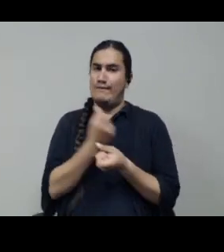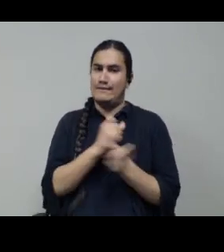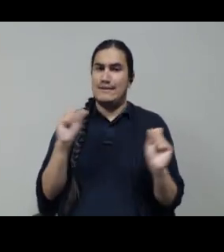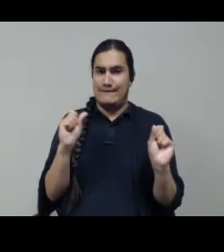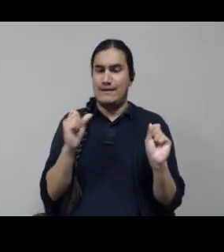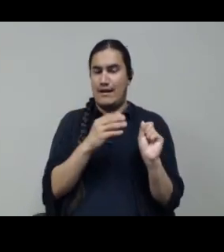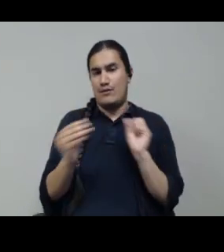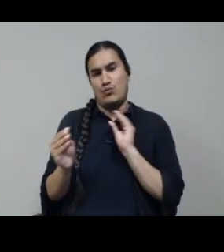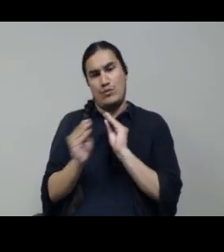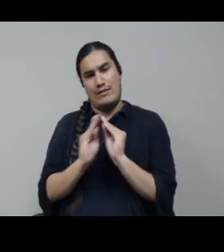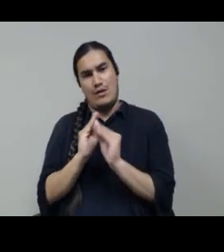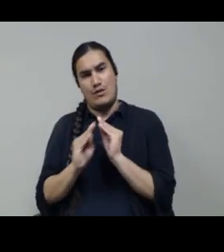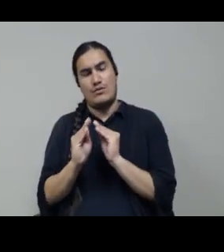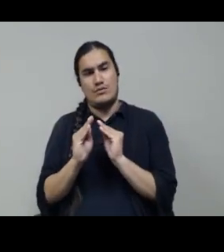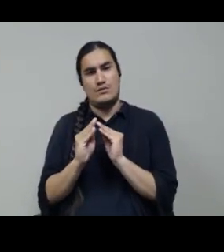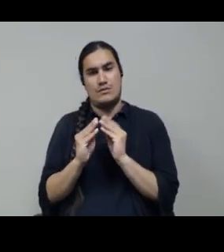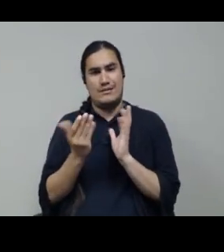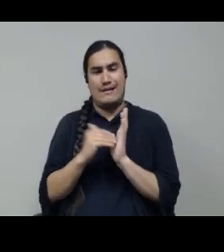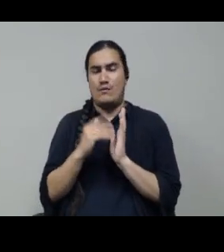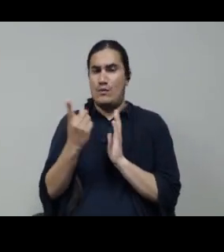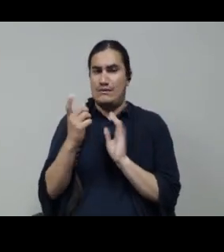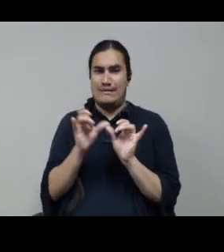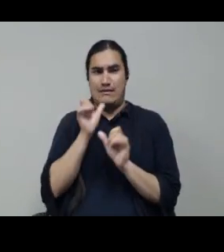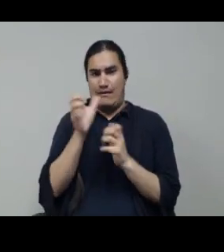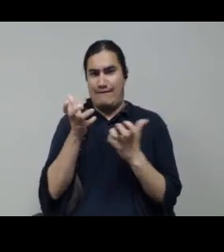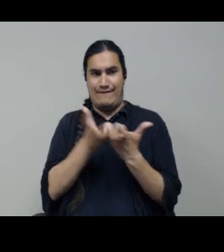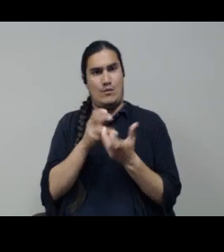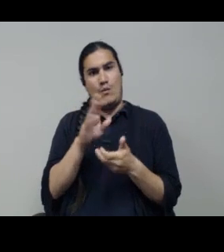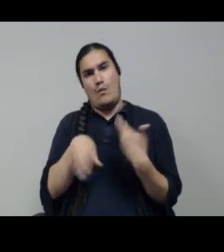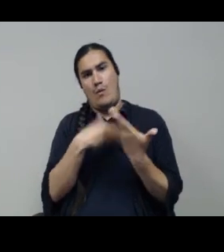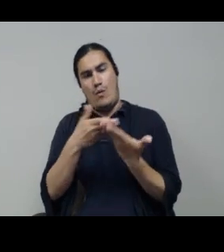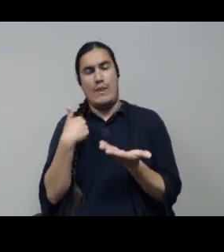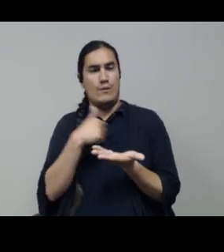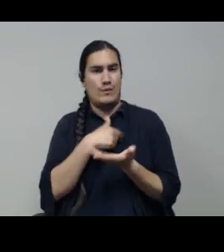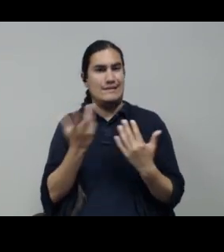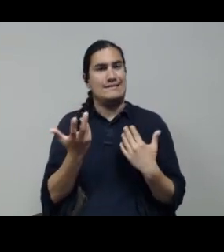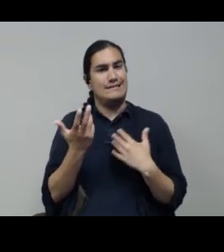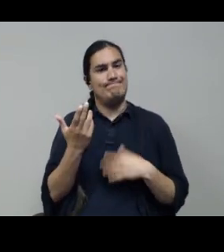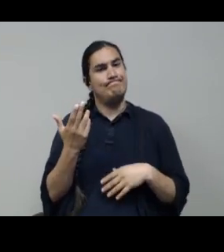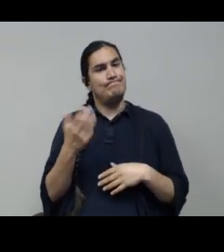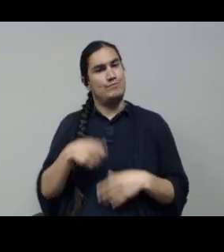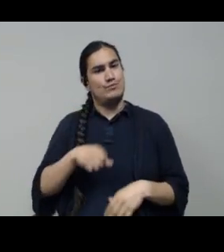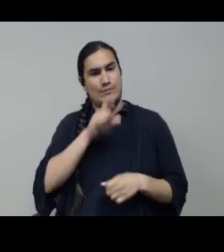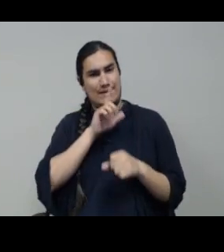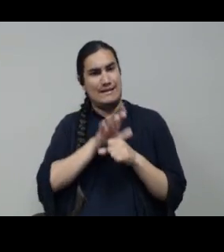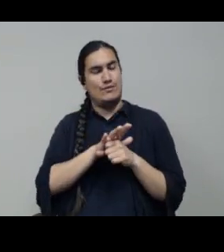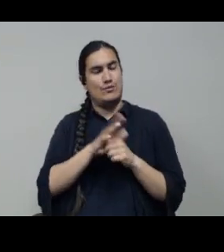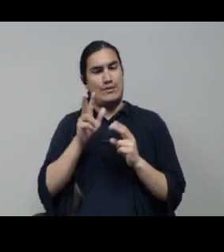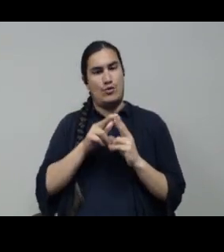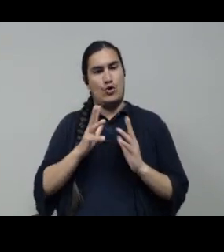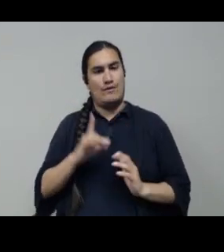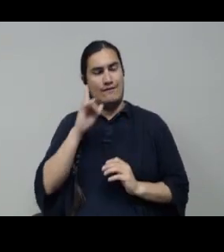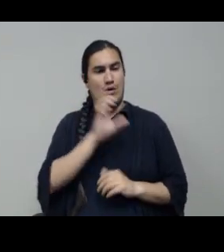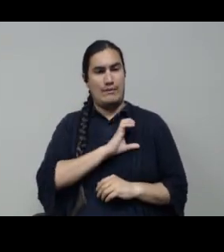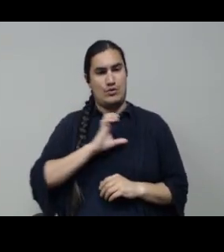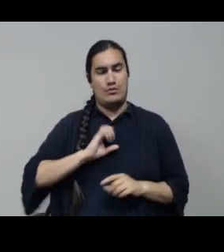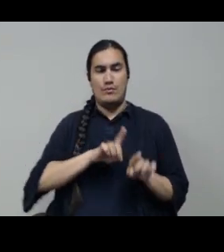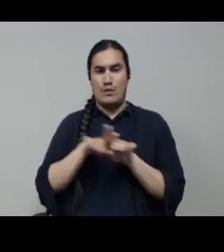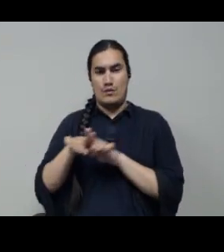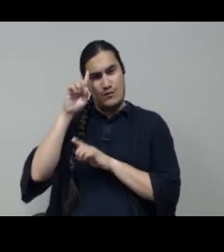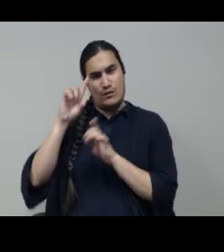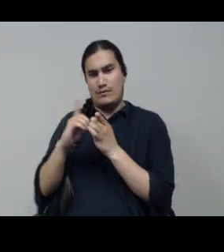some repairs. One size doesn't fit all, and we stand committed to be the partner for the commission, but also for the department to make sure